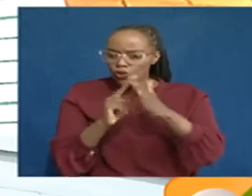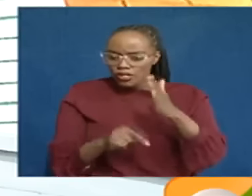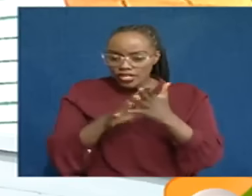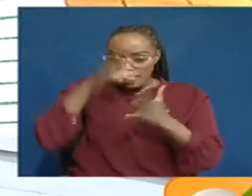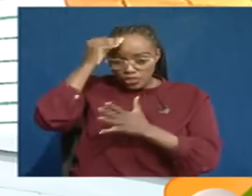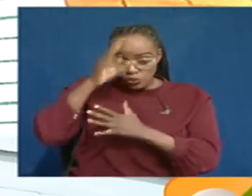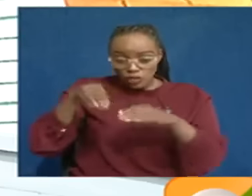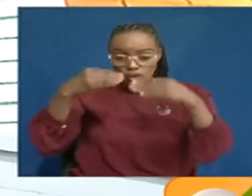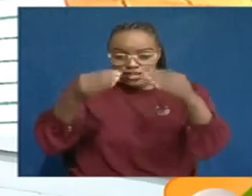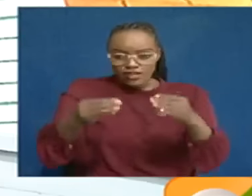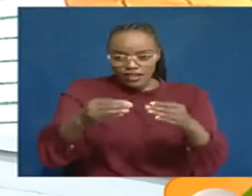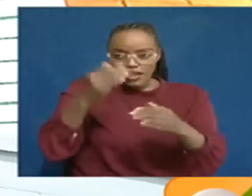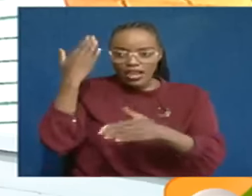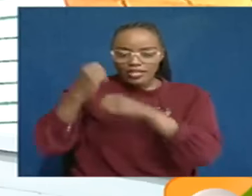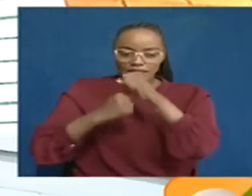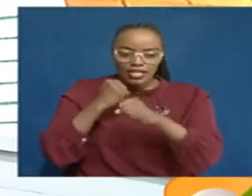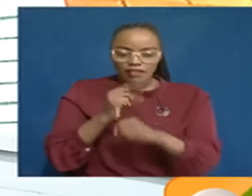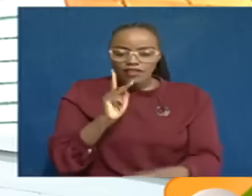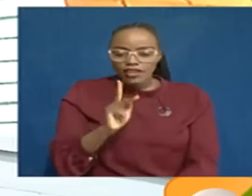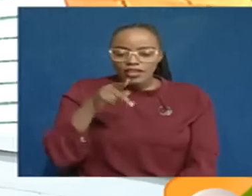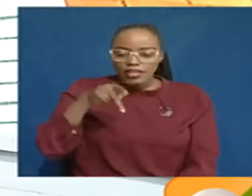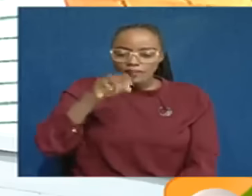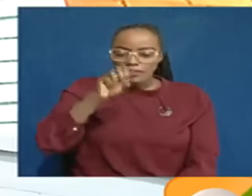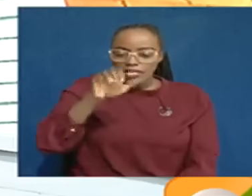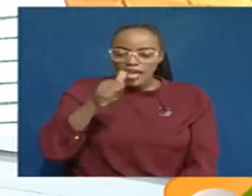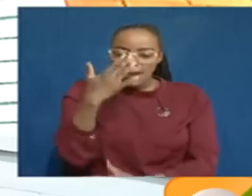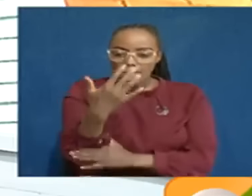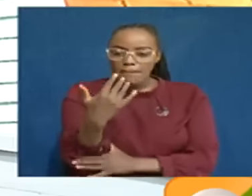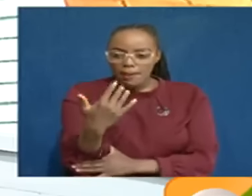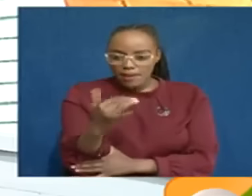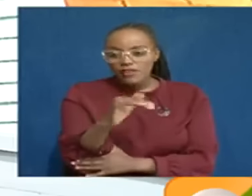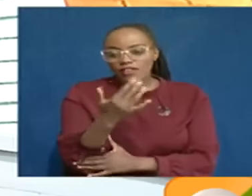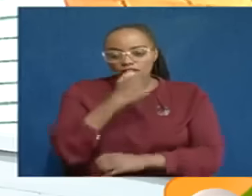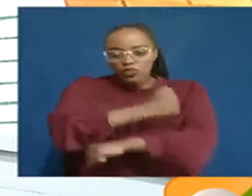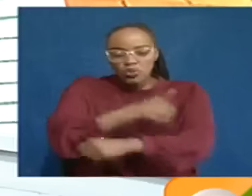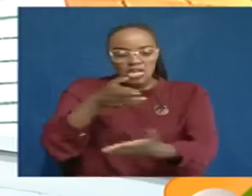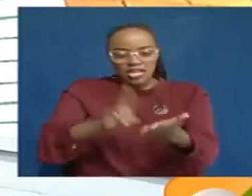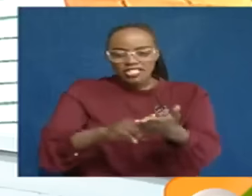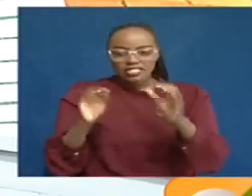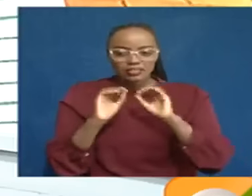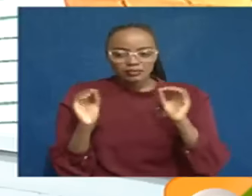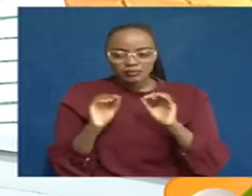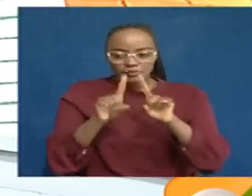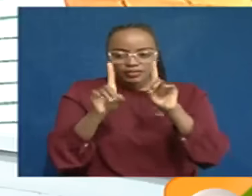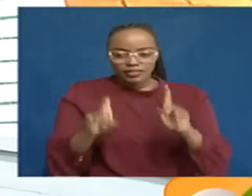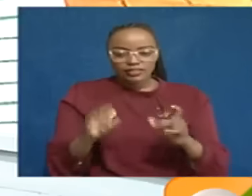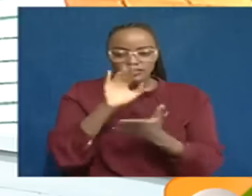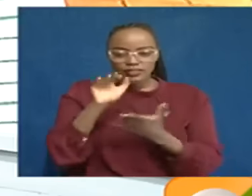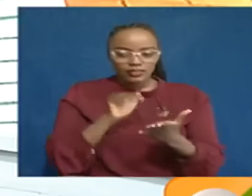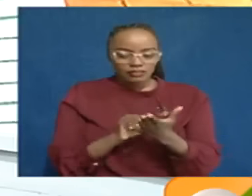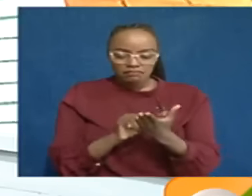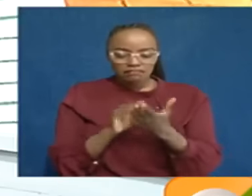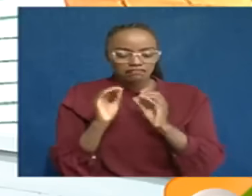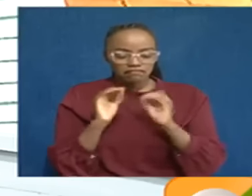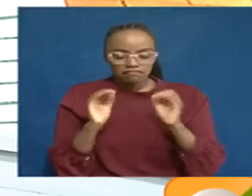learners were given last year's KPSEA papers, and the school is not registered as an examination